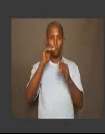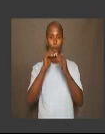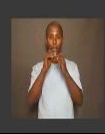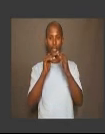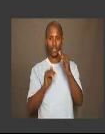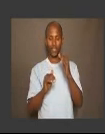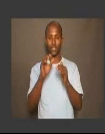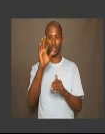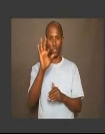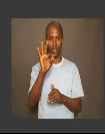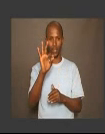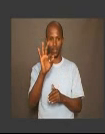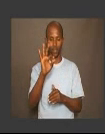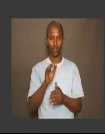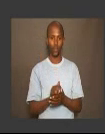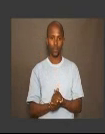minus 9.